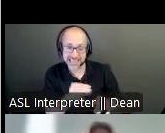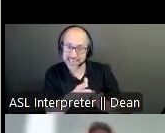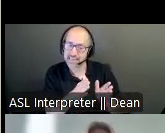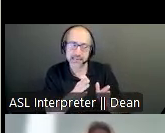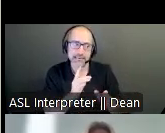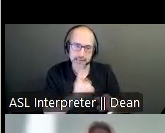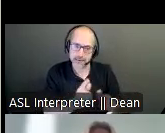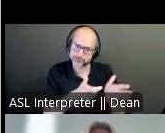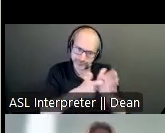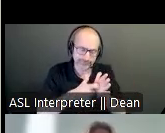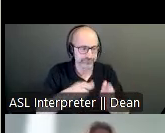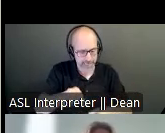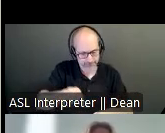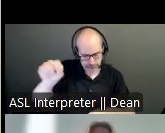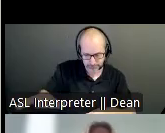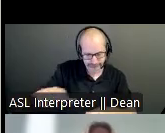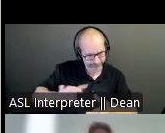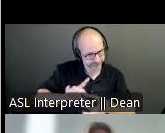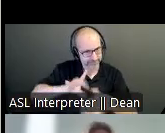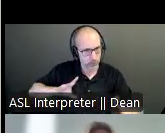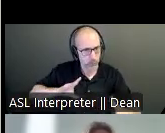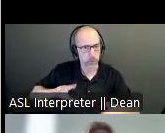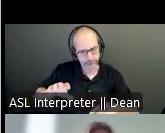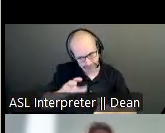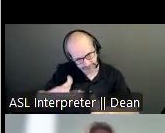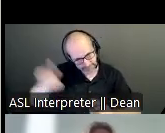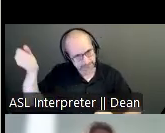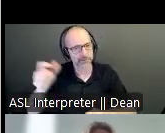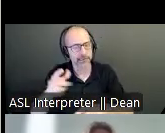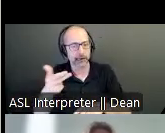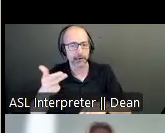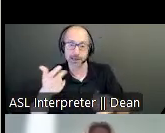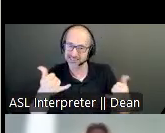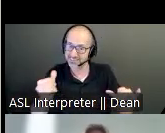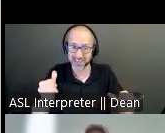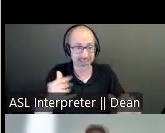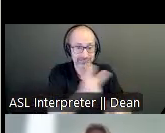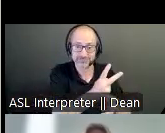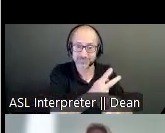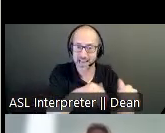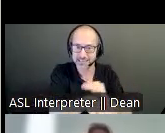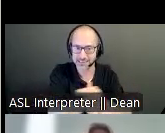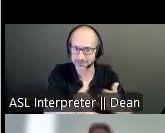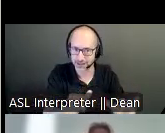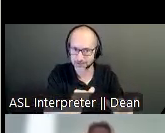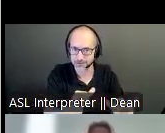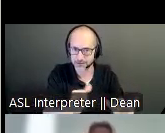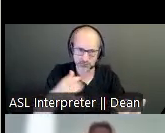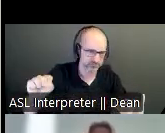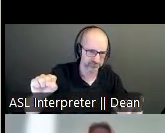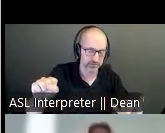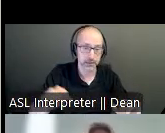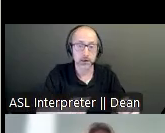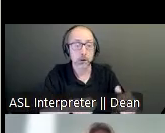firearms due to concerns about their risk to others, but still had access. In 1 case, the perpetrator's firearms license had